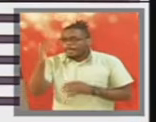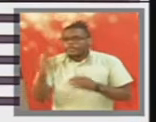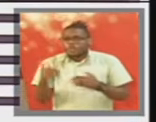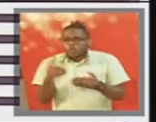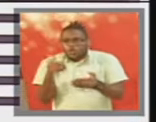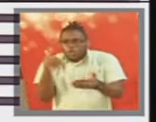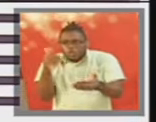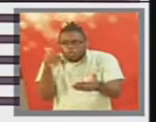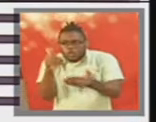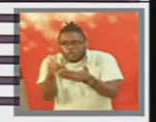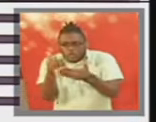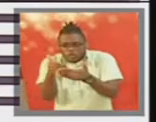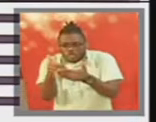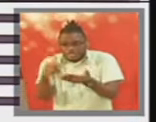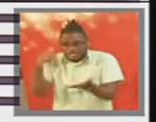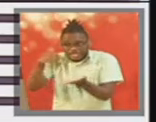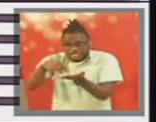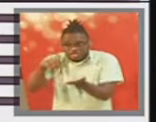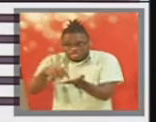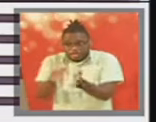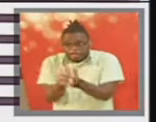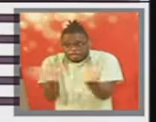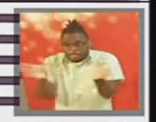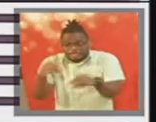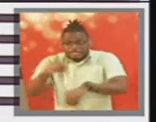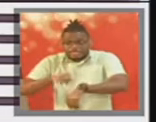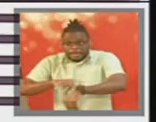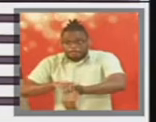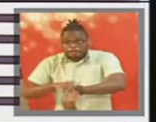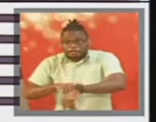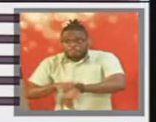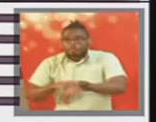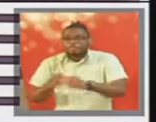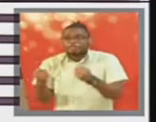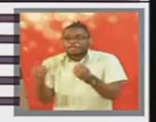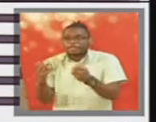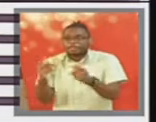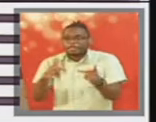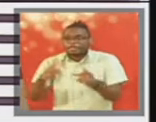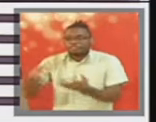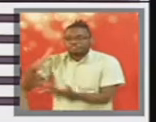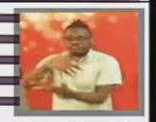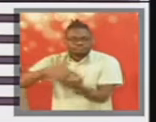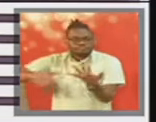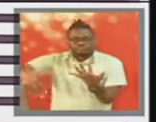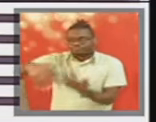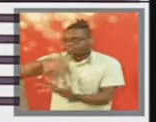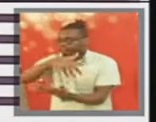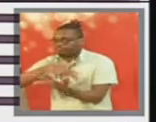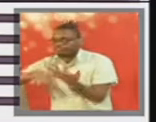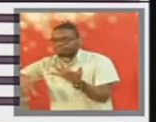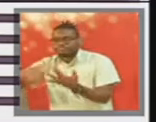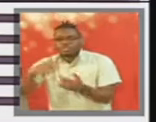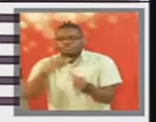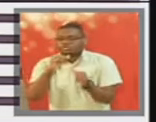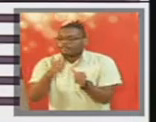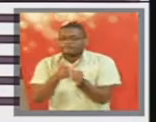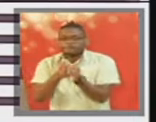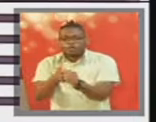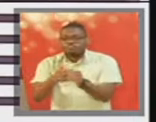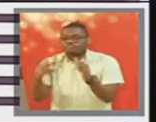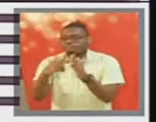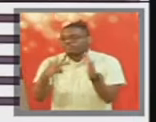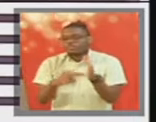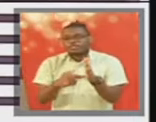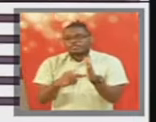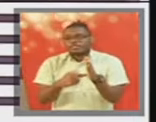and gatherings that exceeded and did not comply with the recommendations for reduced numbers, all of